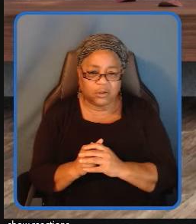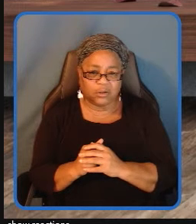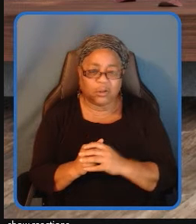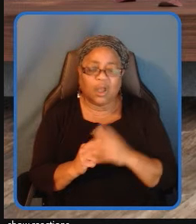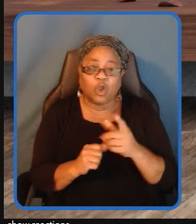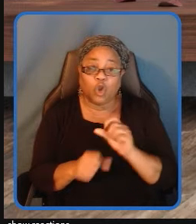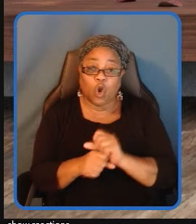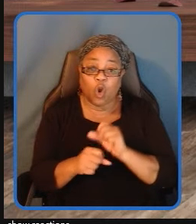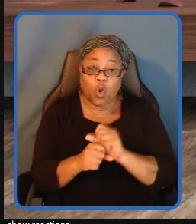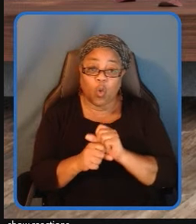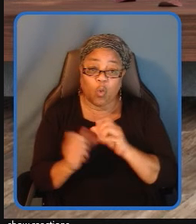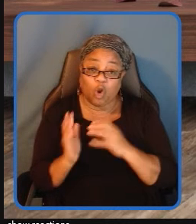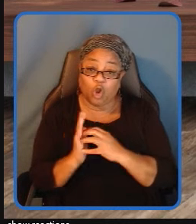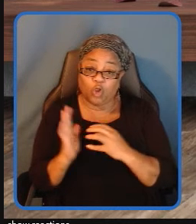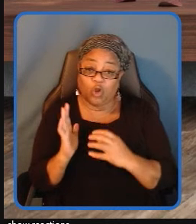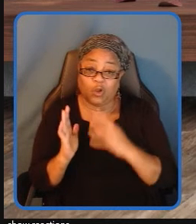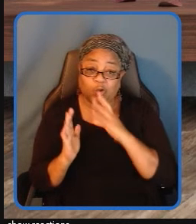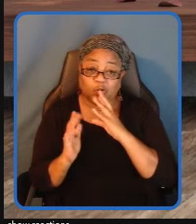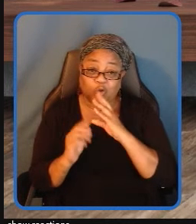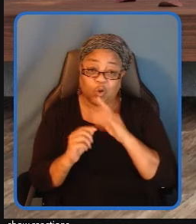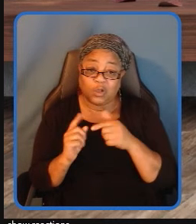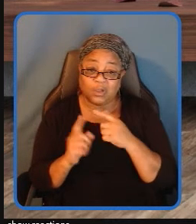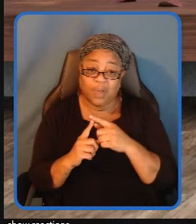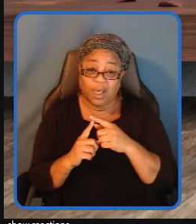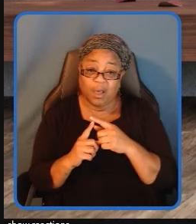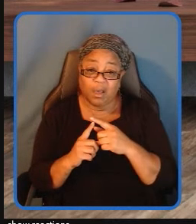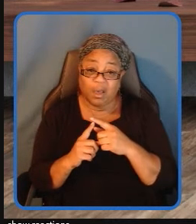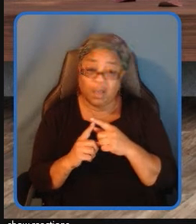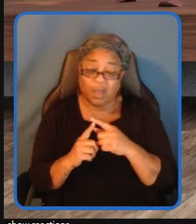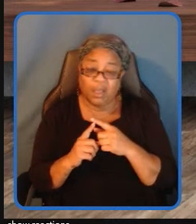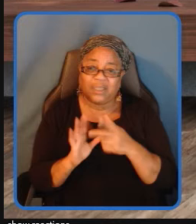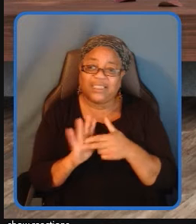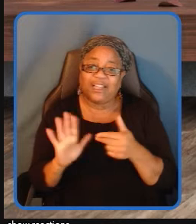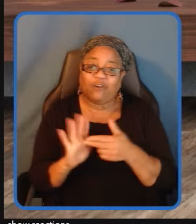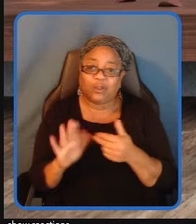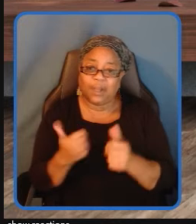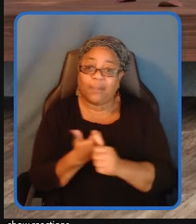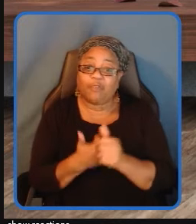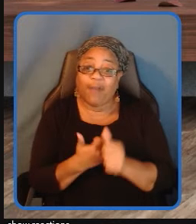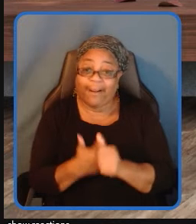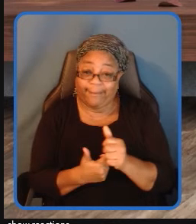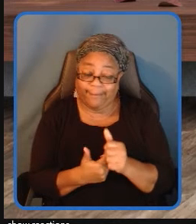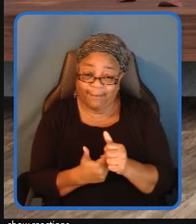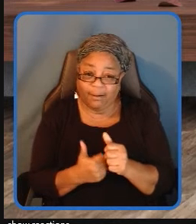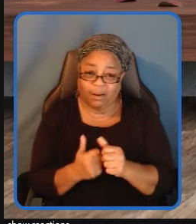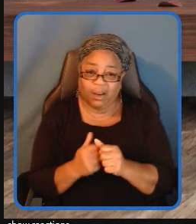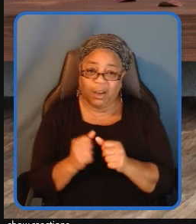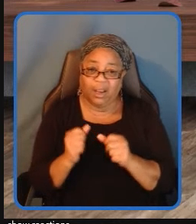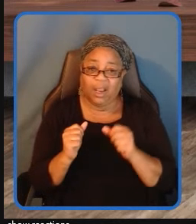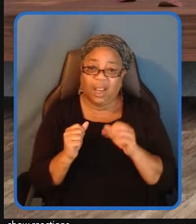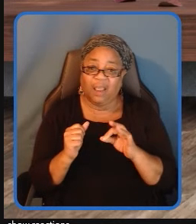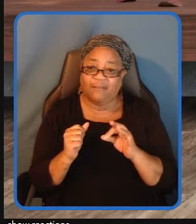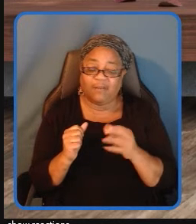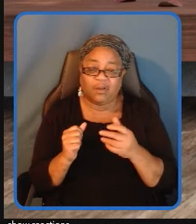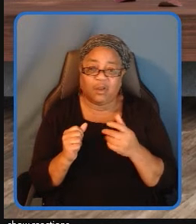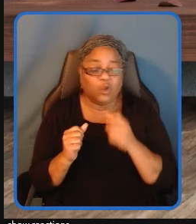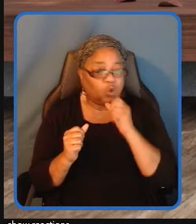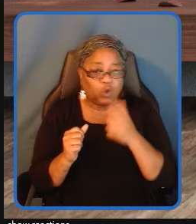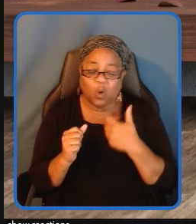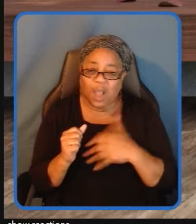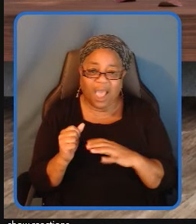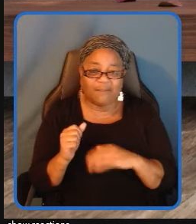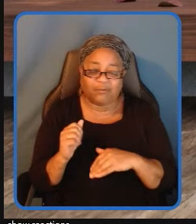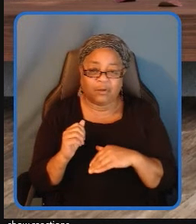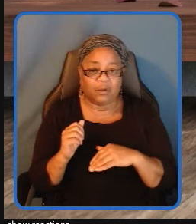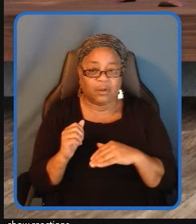about suffering from likely to be suffering from stereotype threat. If you don't have a critical mass. There's a